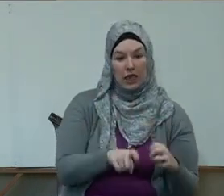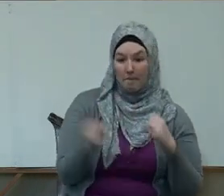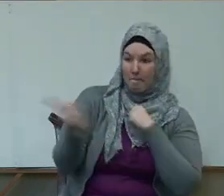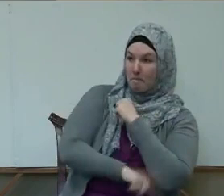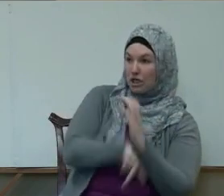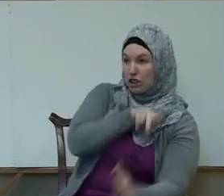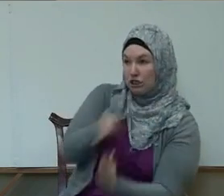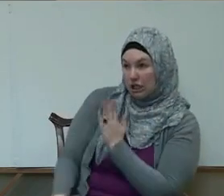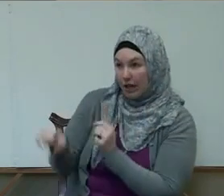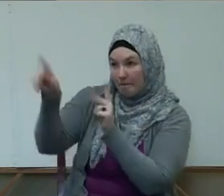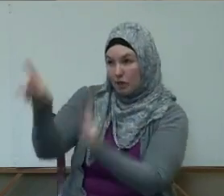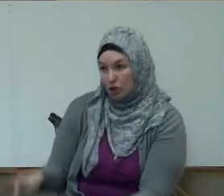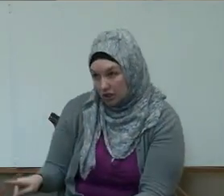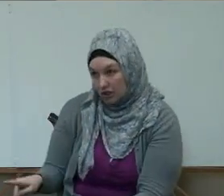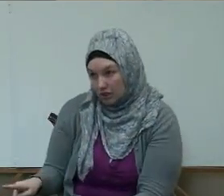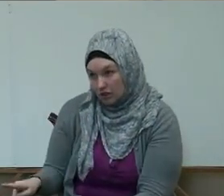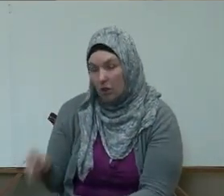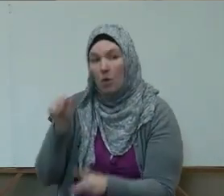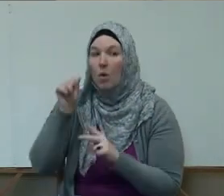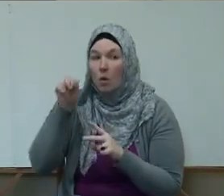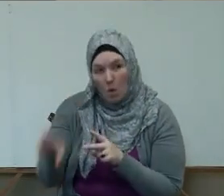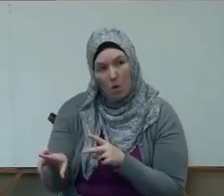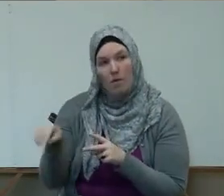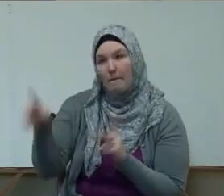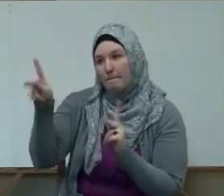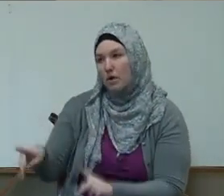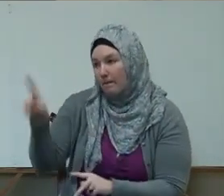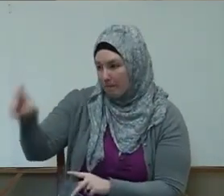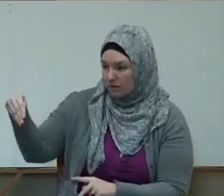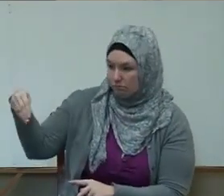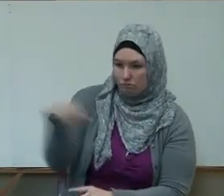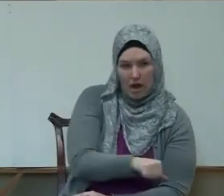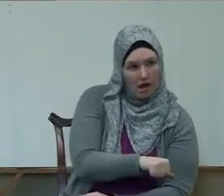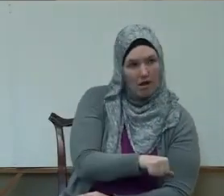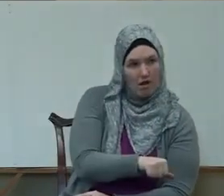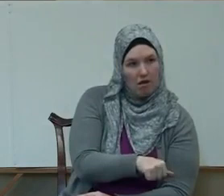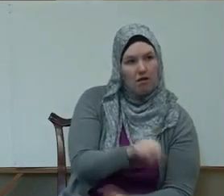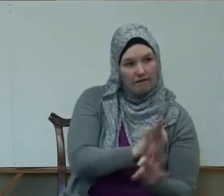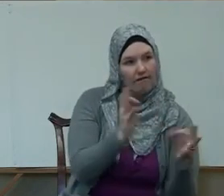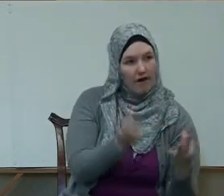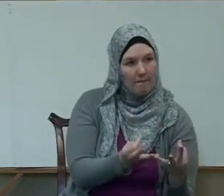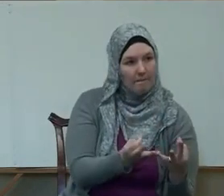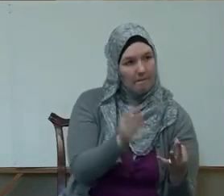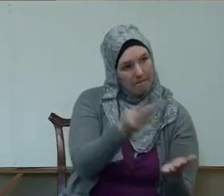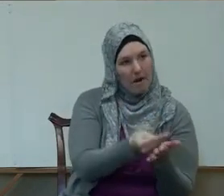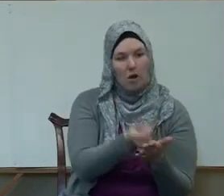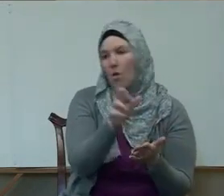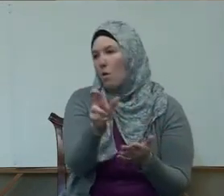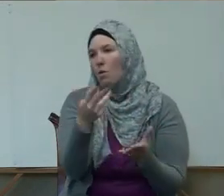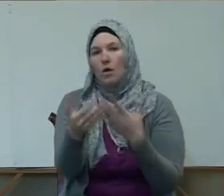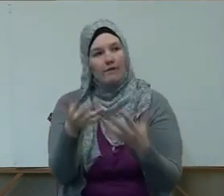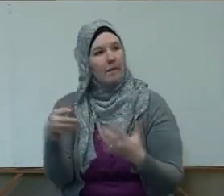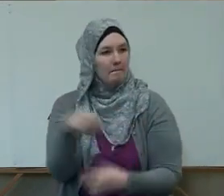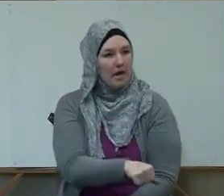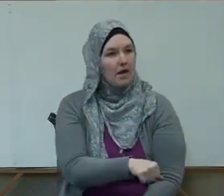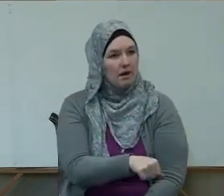or compensation, which is to pay expiation or fidya to the family, based on the appreciation